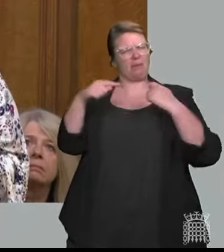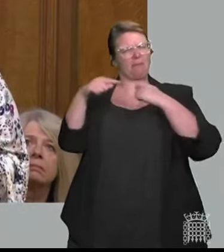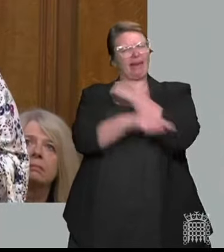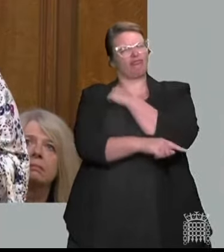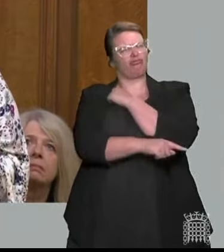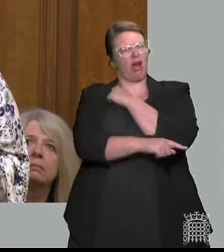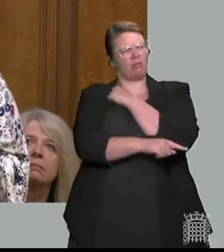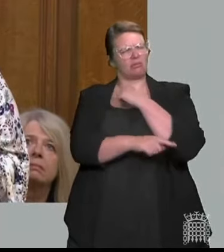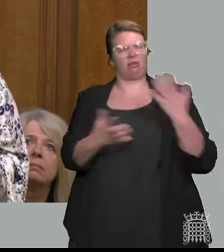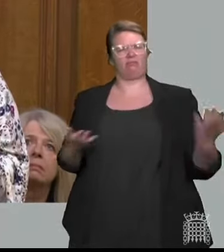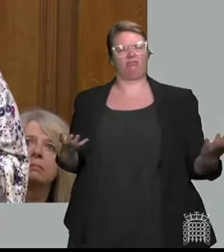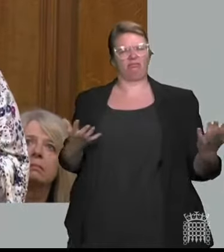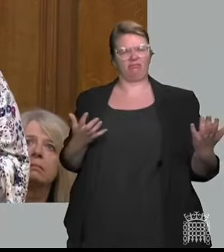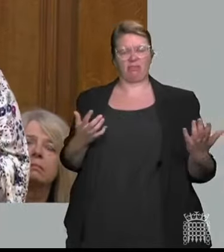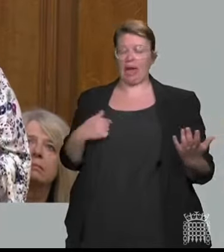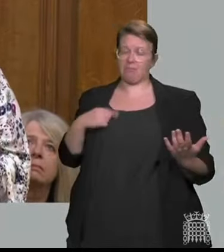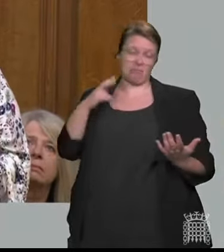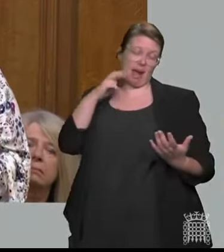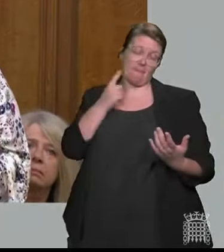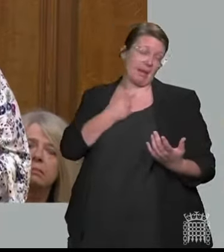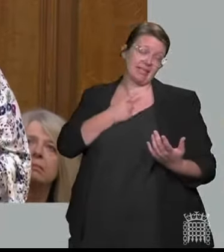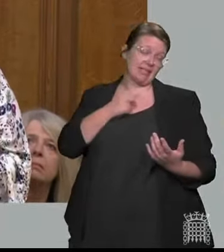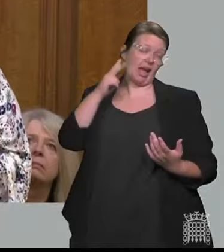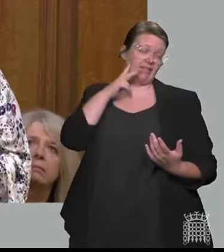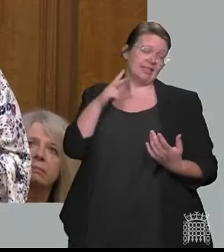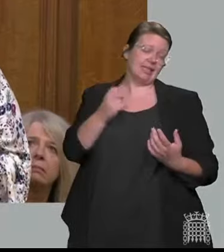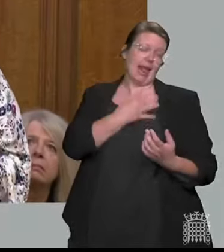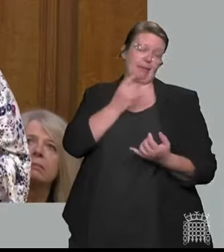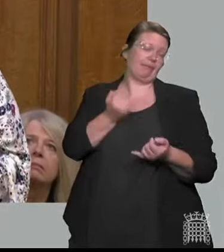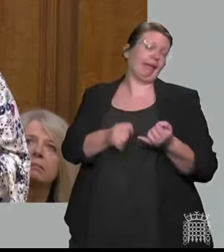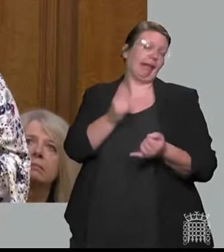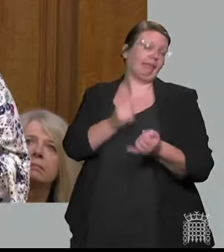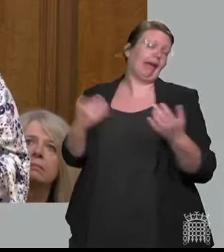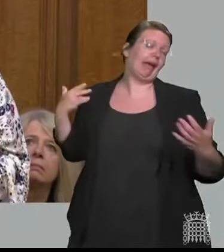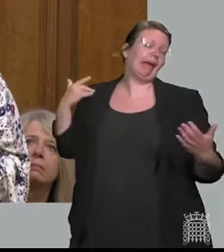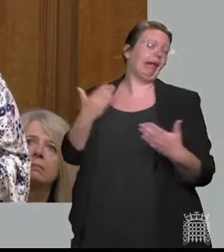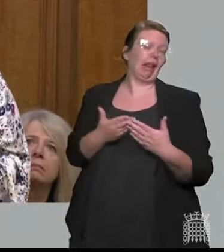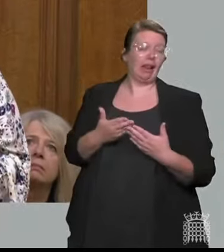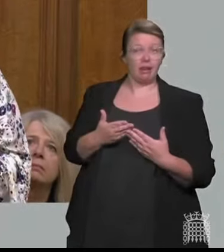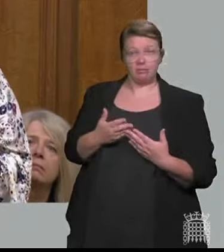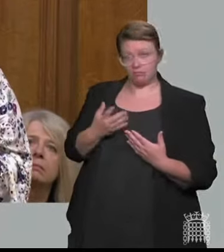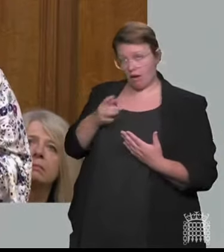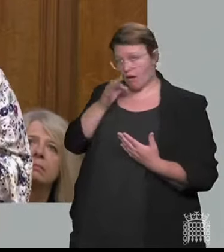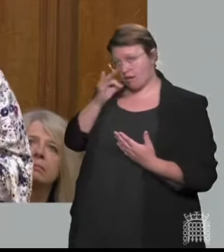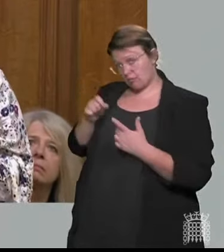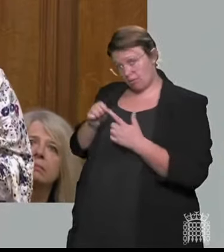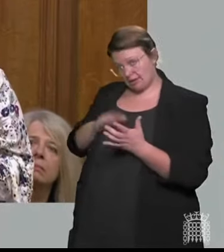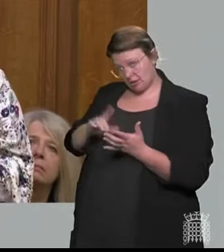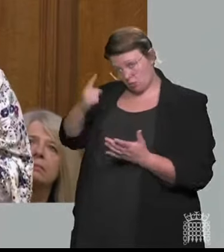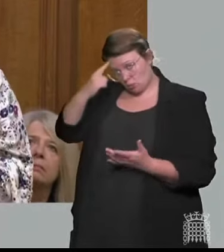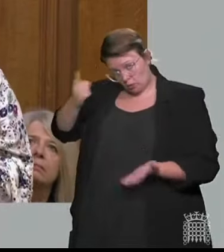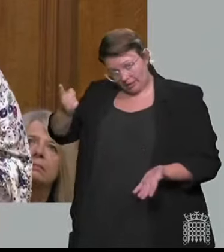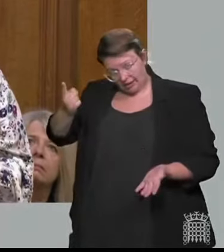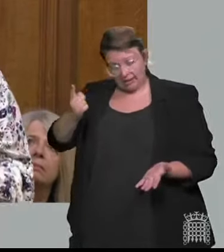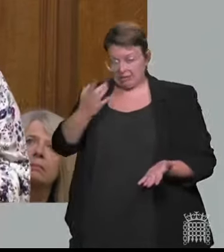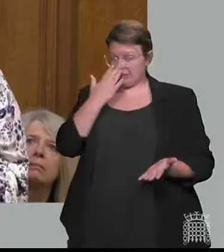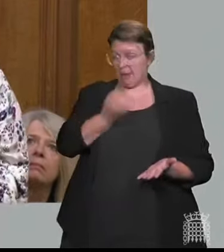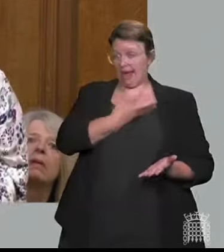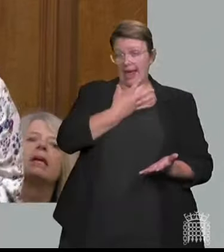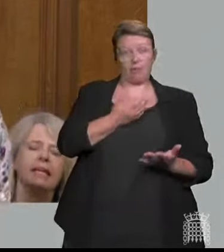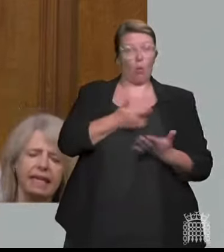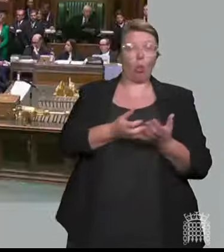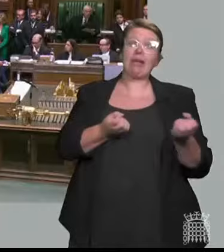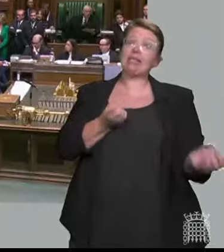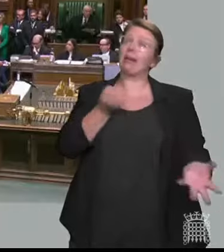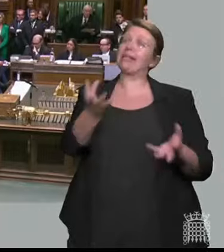I'm no stranger to Labour incompetence. Does the Prime Minister agree that Labour have demonstrated yet again that they always run out of other people's